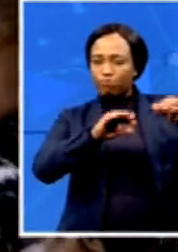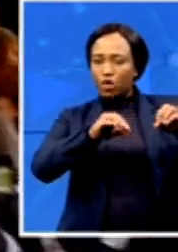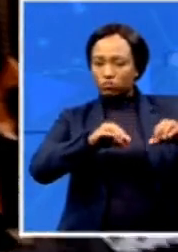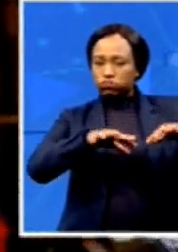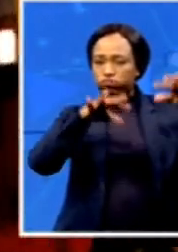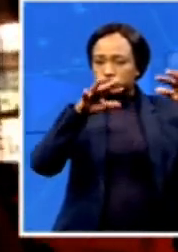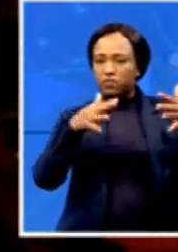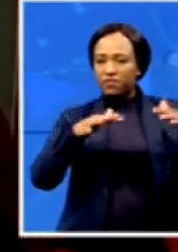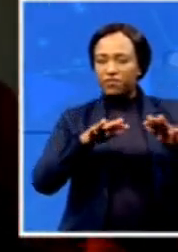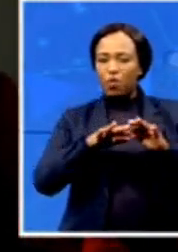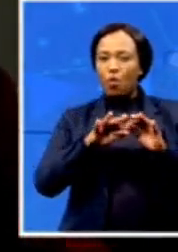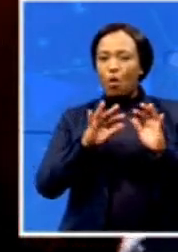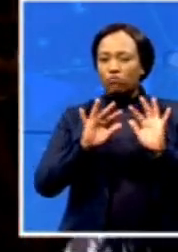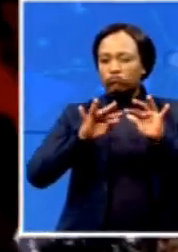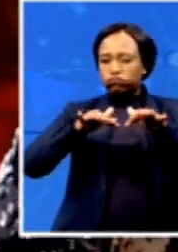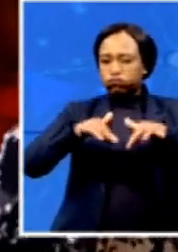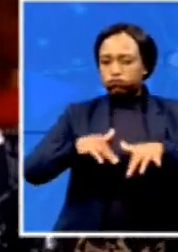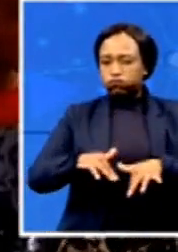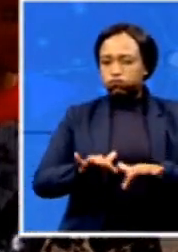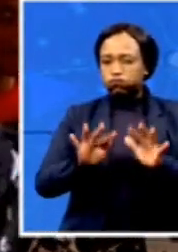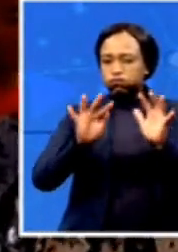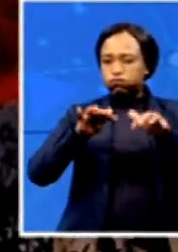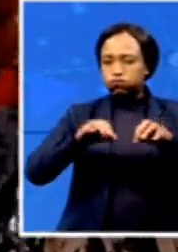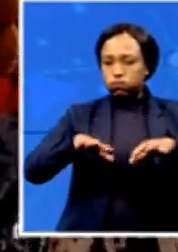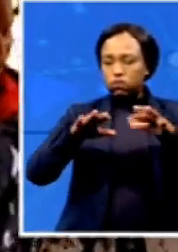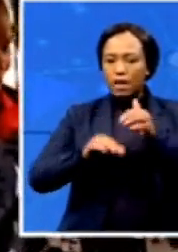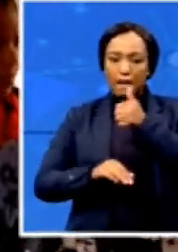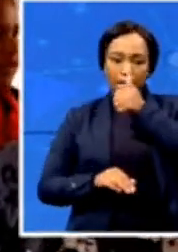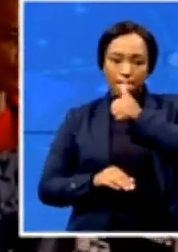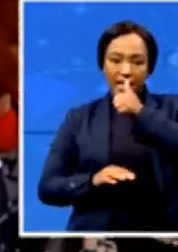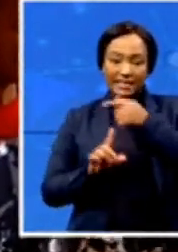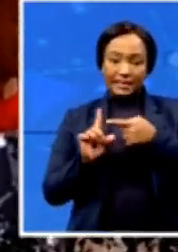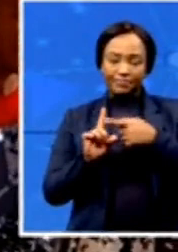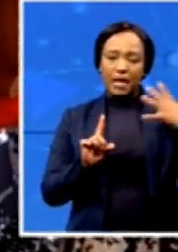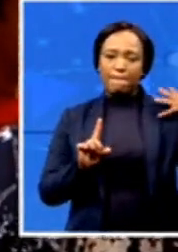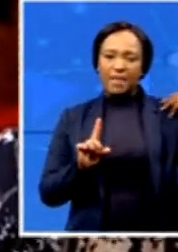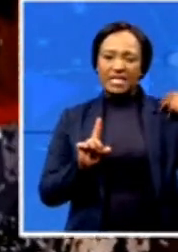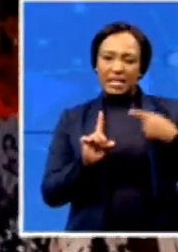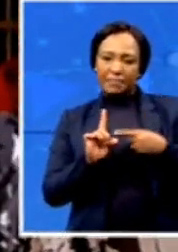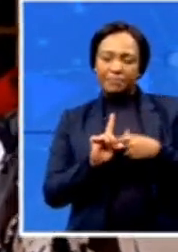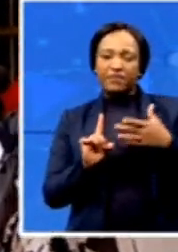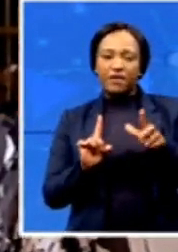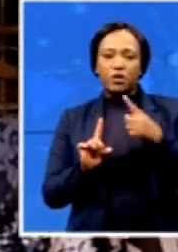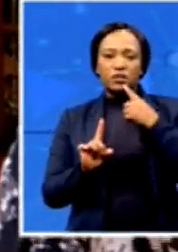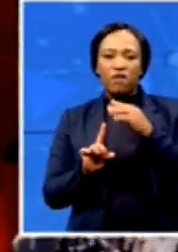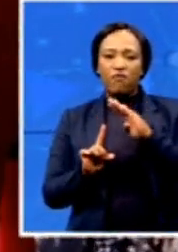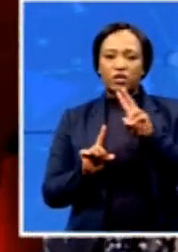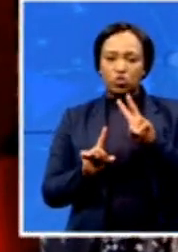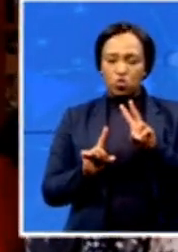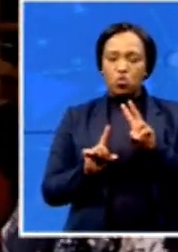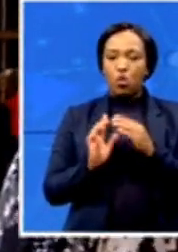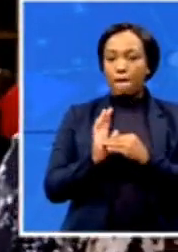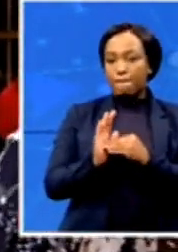Motshekga saying that about 442 million rand has already been set aside in order to rebuild